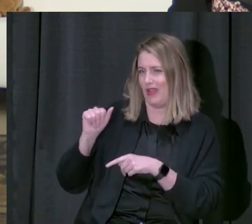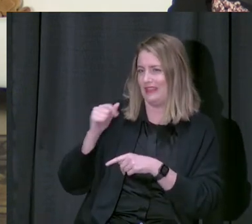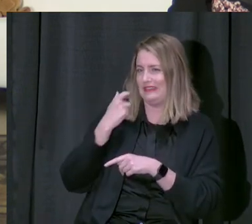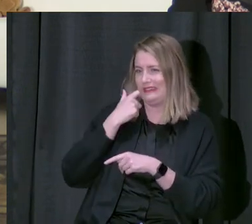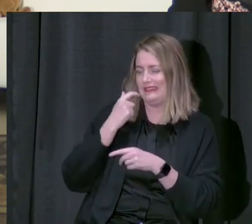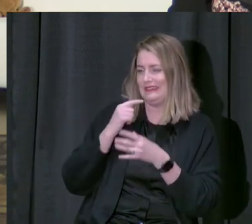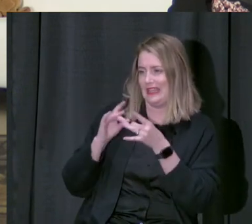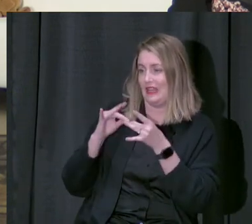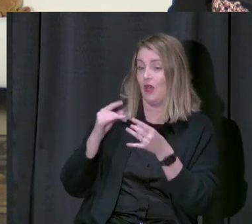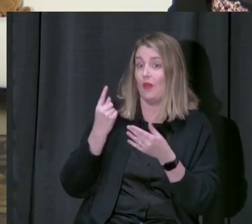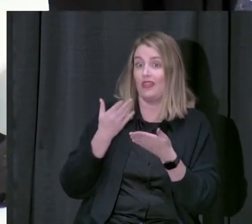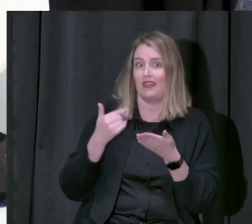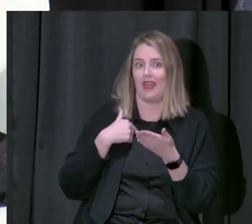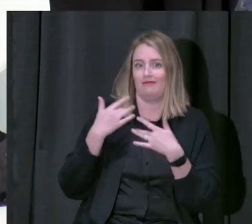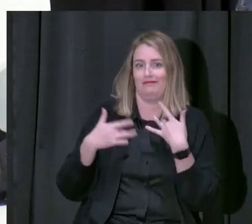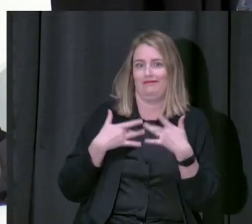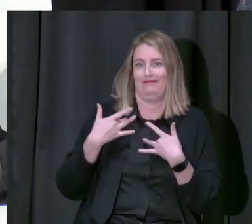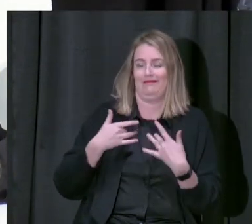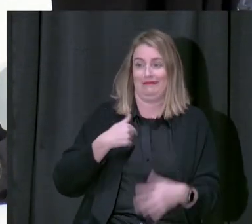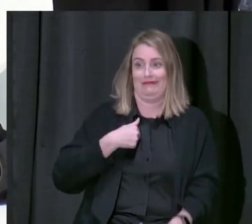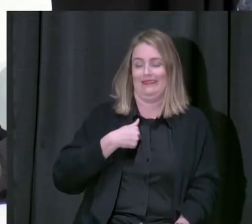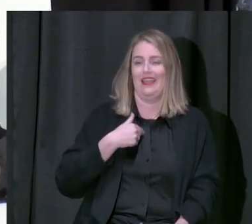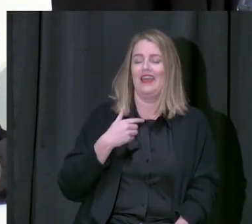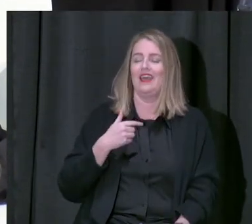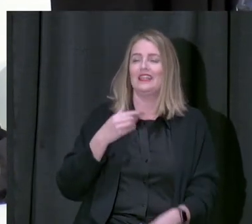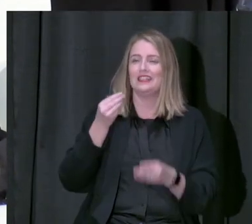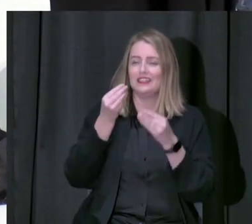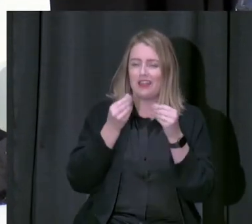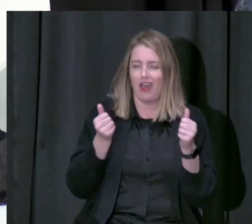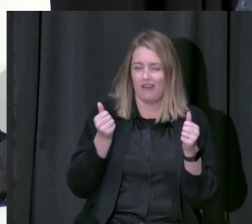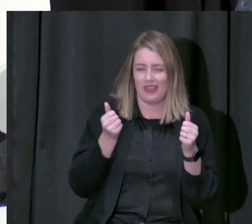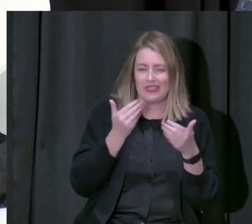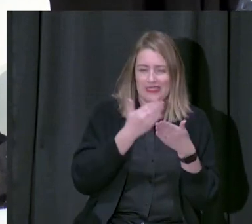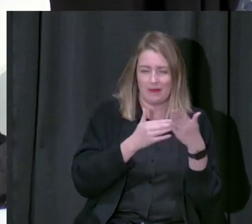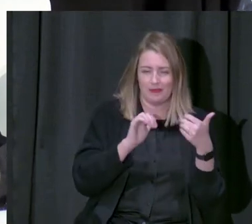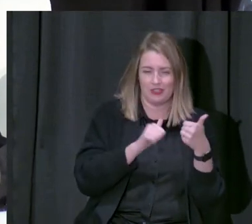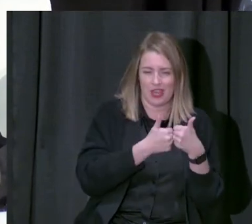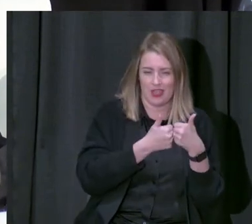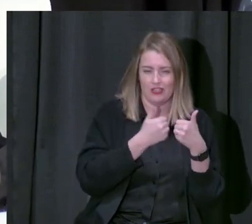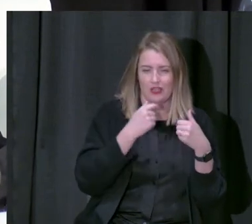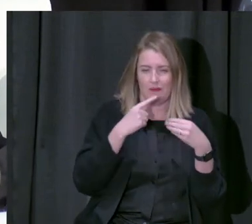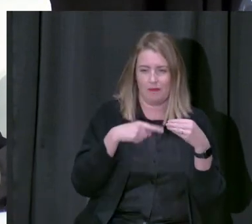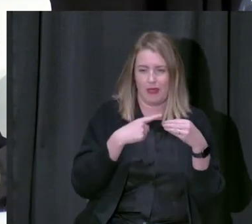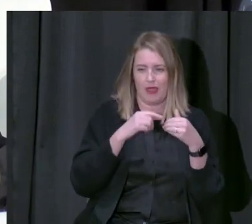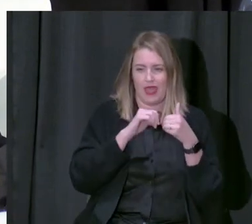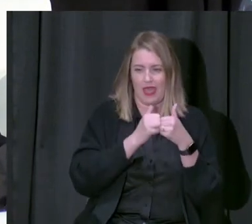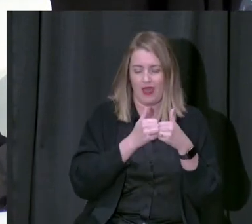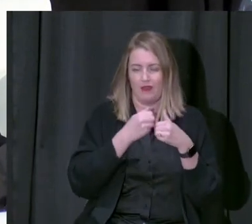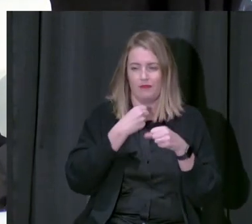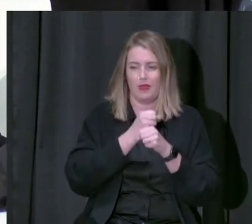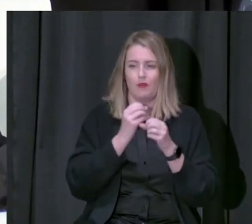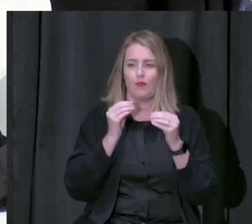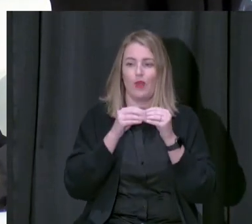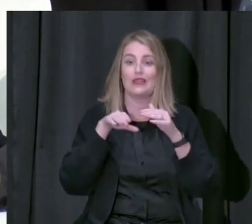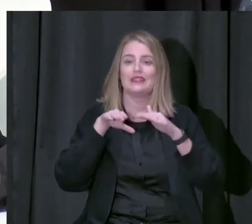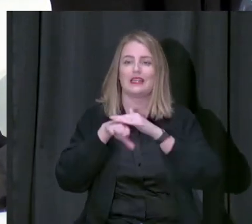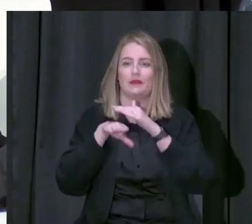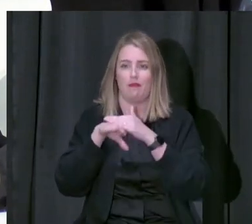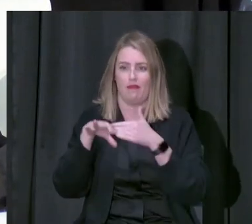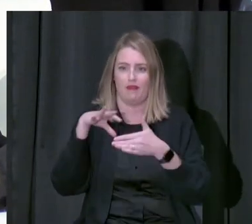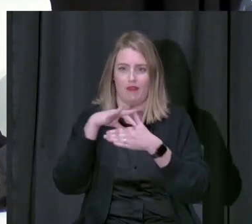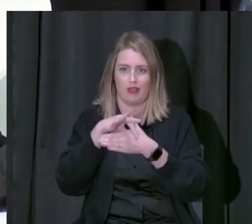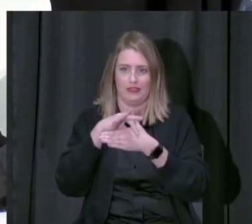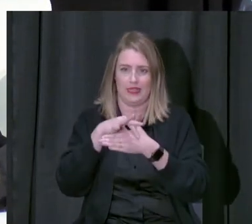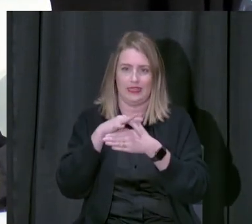I'm personally excited about is solving some of the challenges around how to create more accessible content.